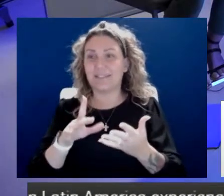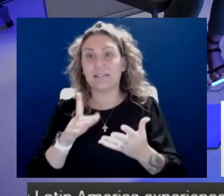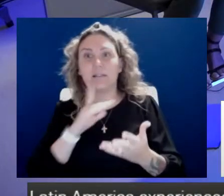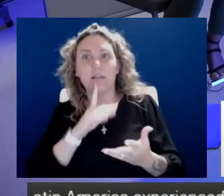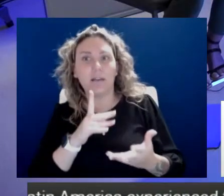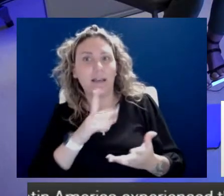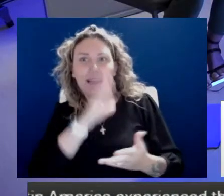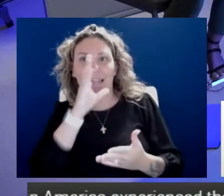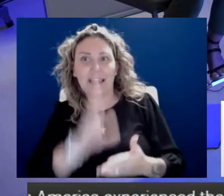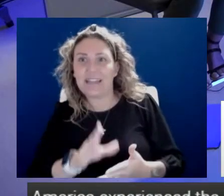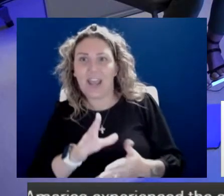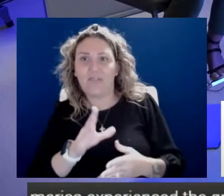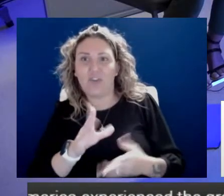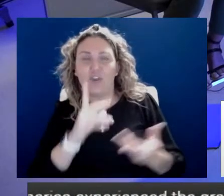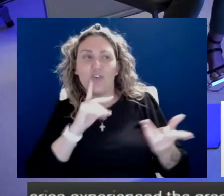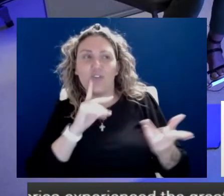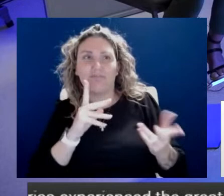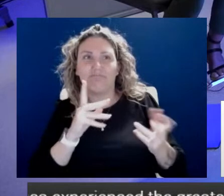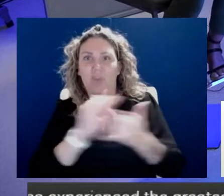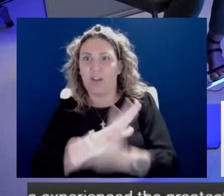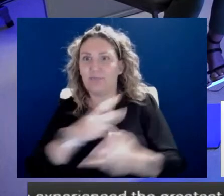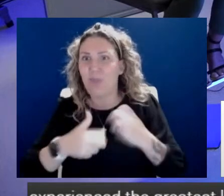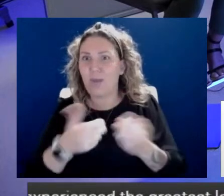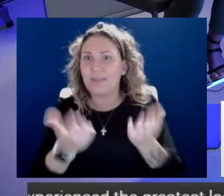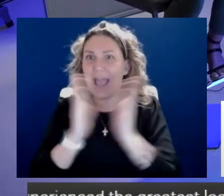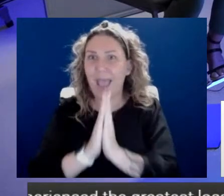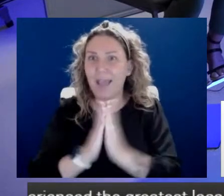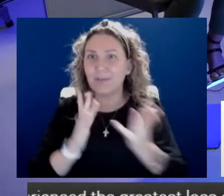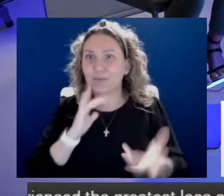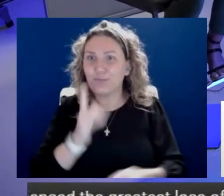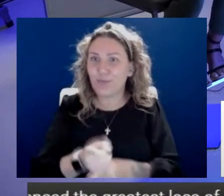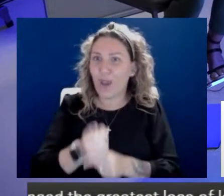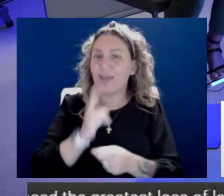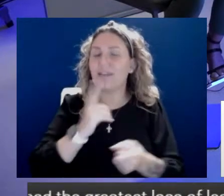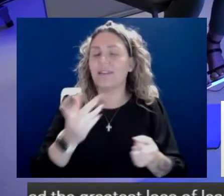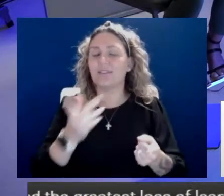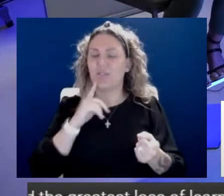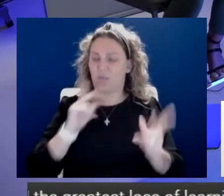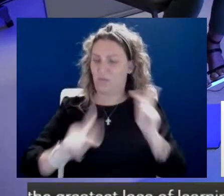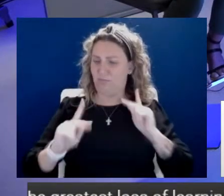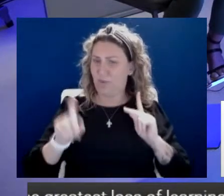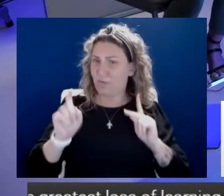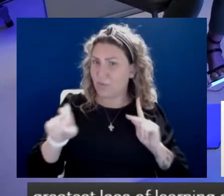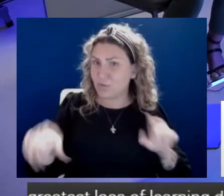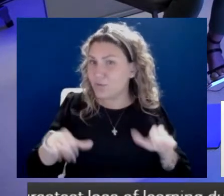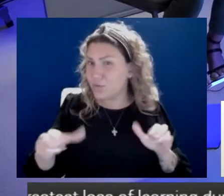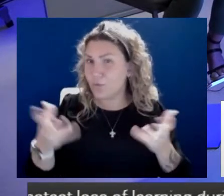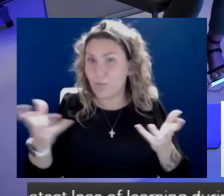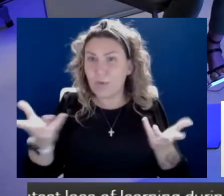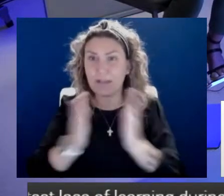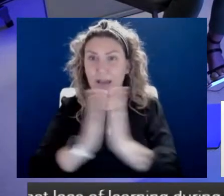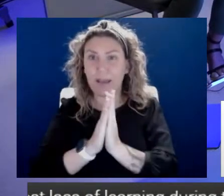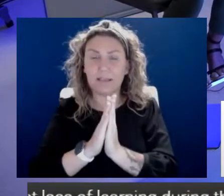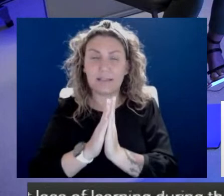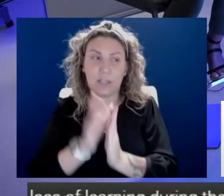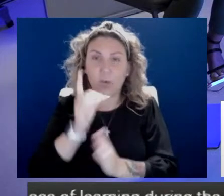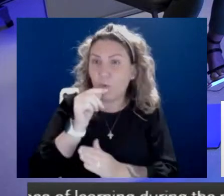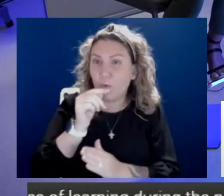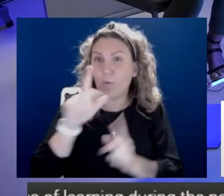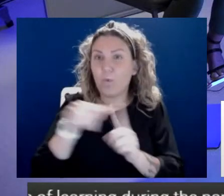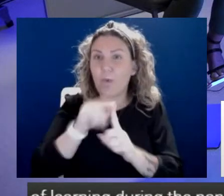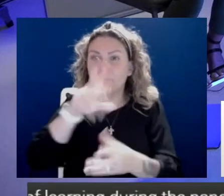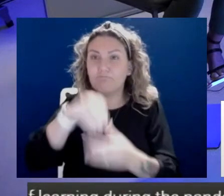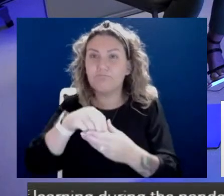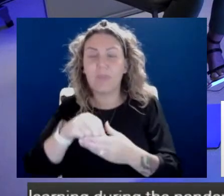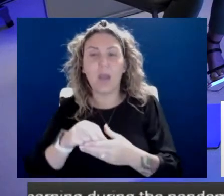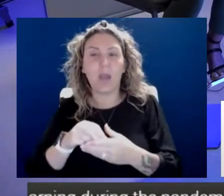people have to know to ask to get the help. So what should people be doing? What questions should they be asking, and who, when they are engaged with a